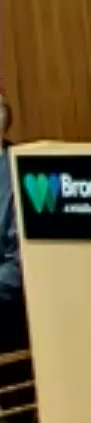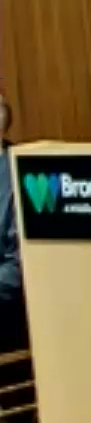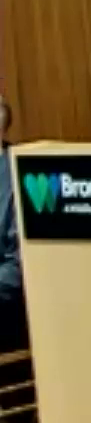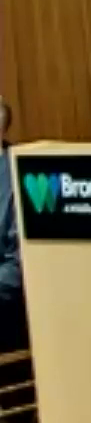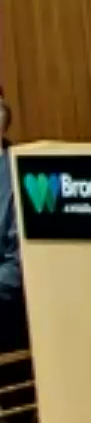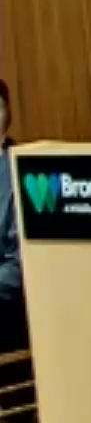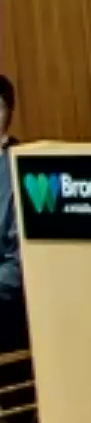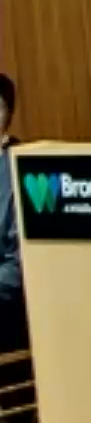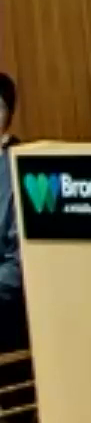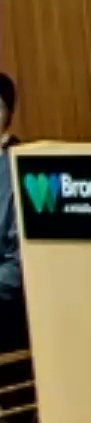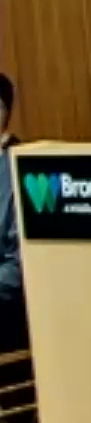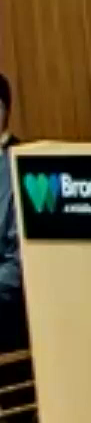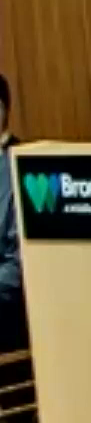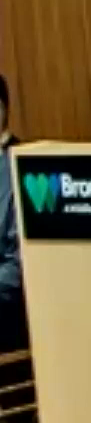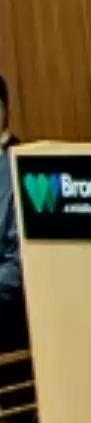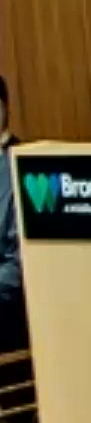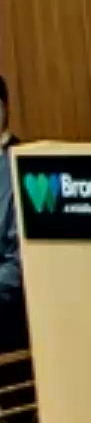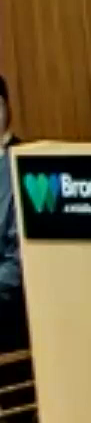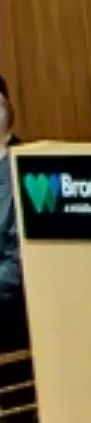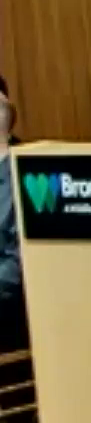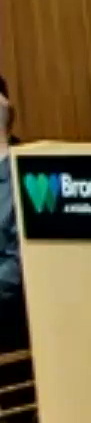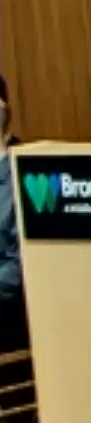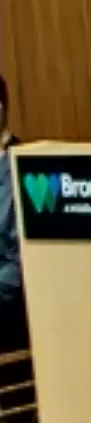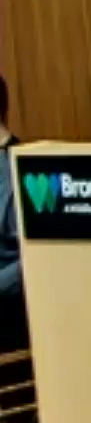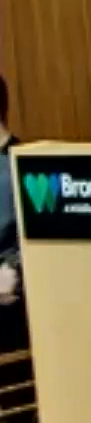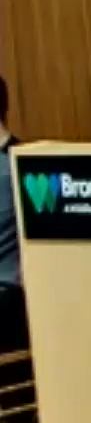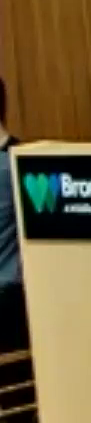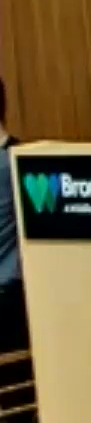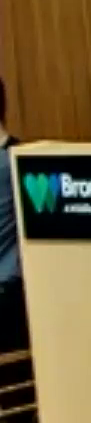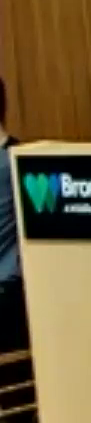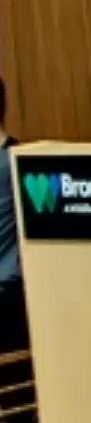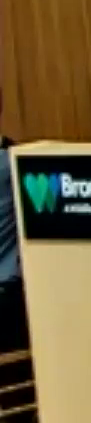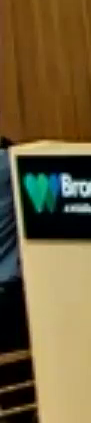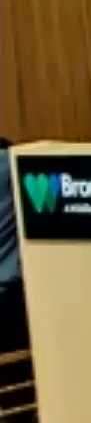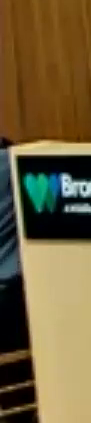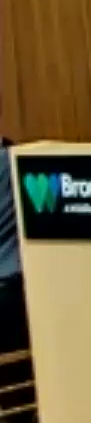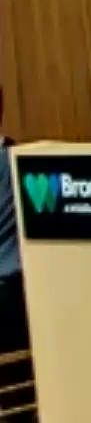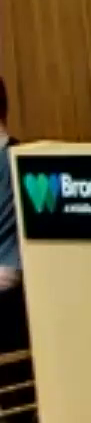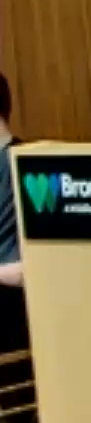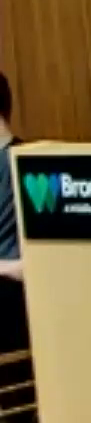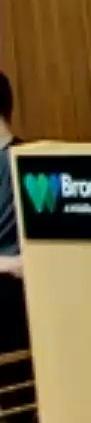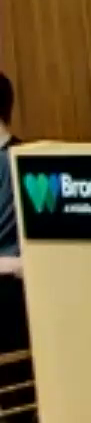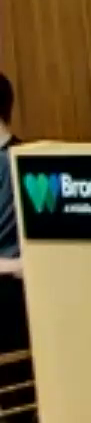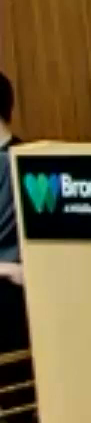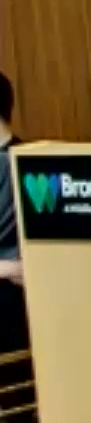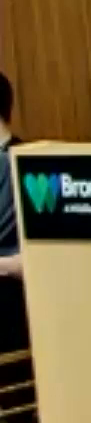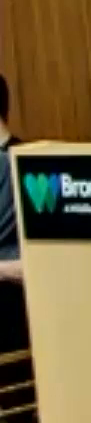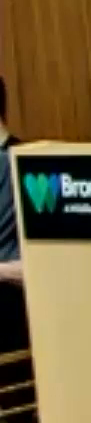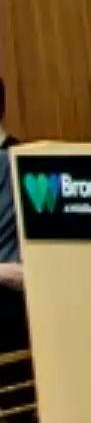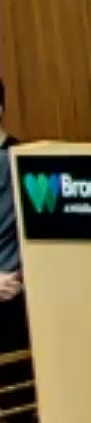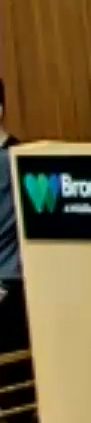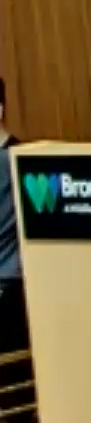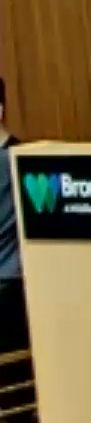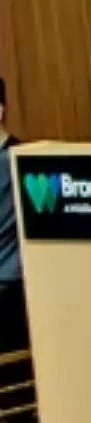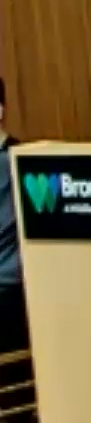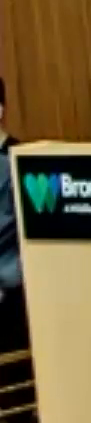healthare available New York state has a particularly proud history in civil rights and fair housing in 1945 our